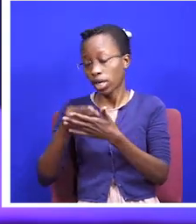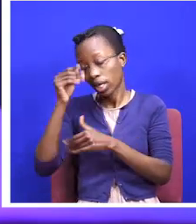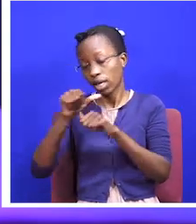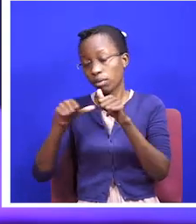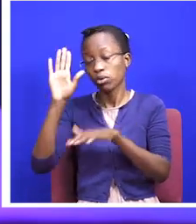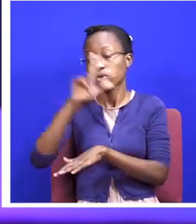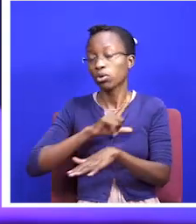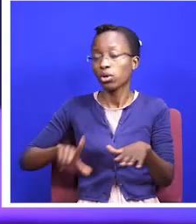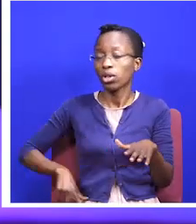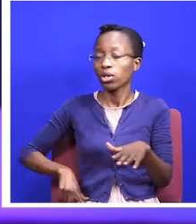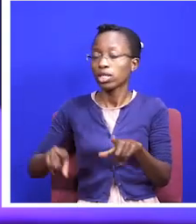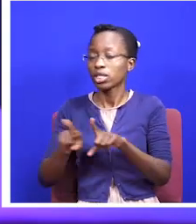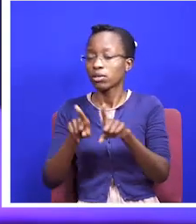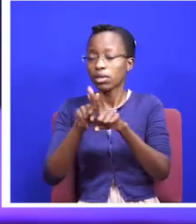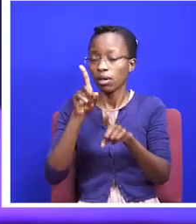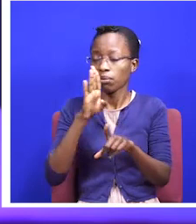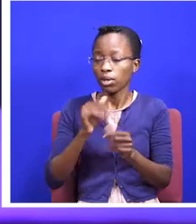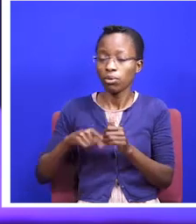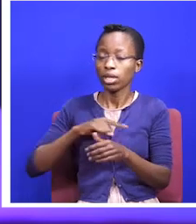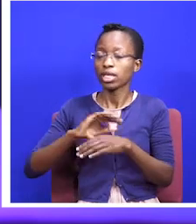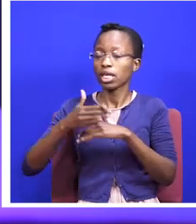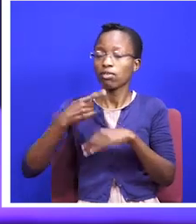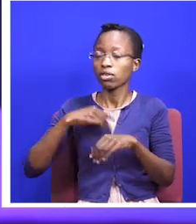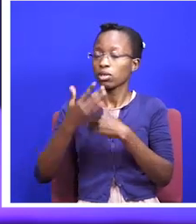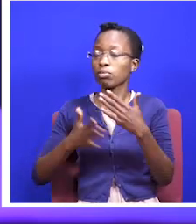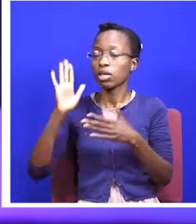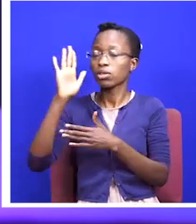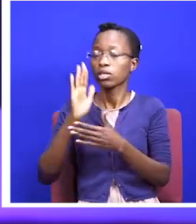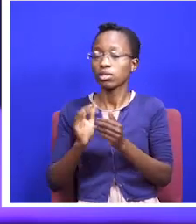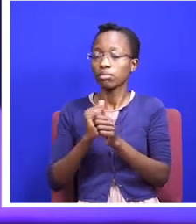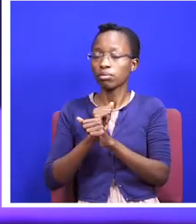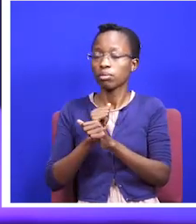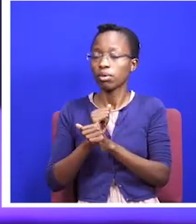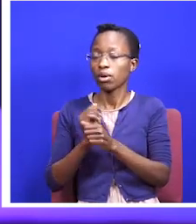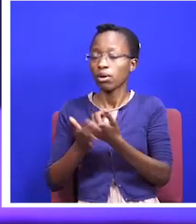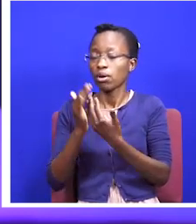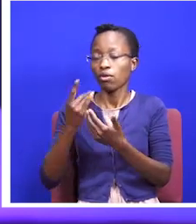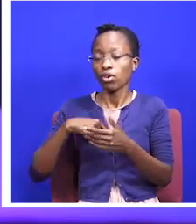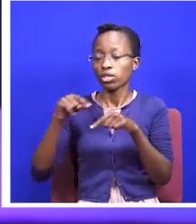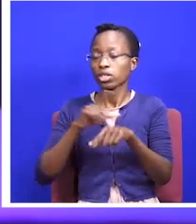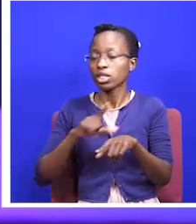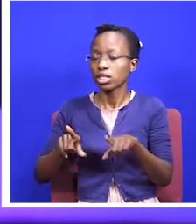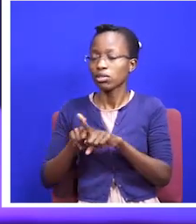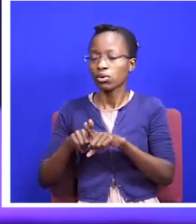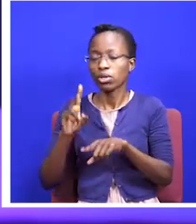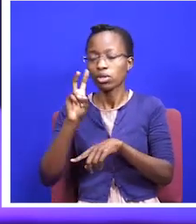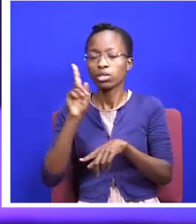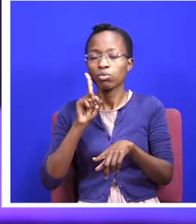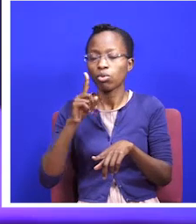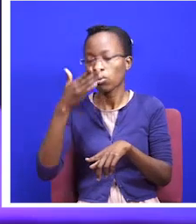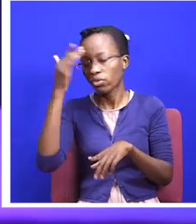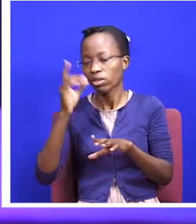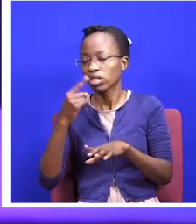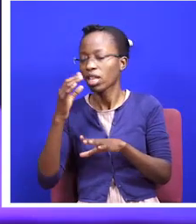continue expanding, dear Lord, so that we may learn about you, God, Father. And also be with us and cover us with your blood. Take care